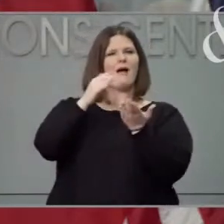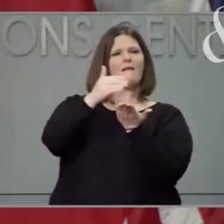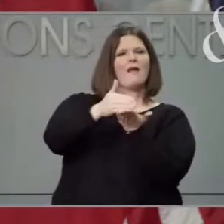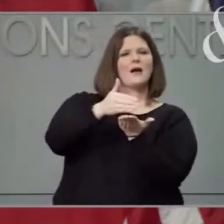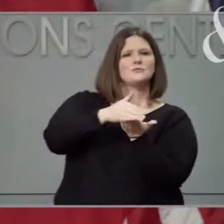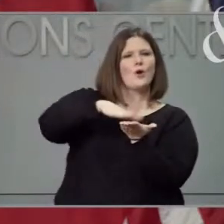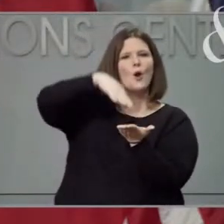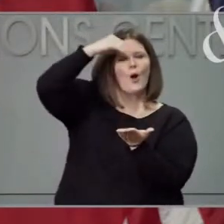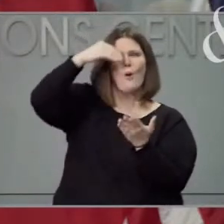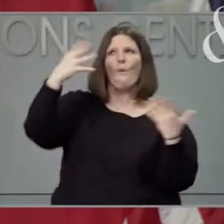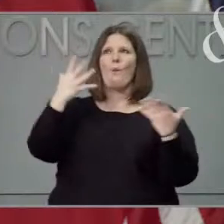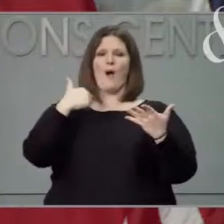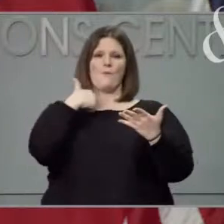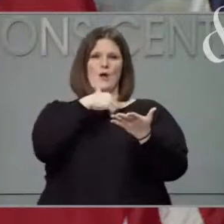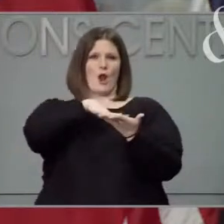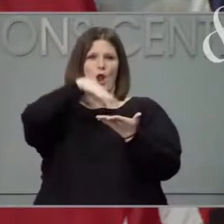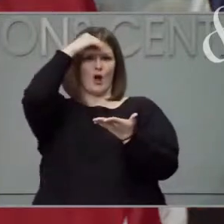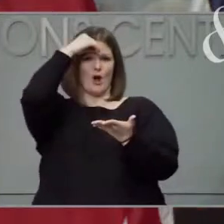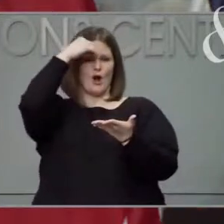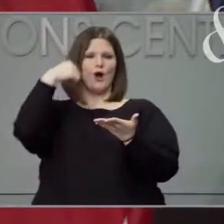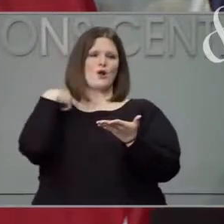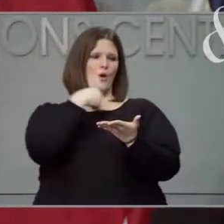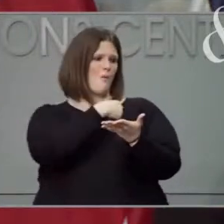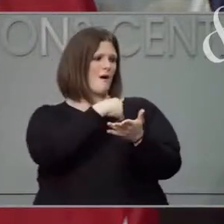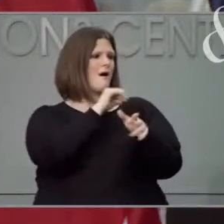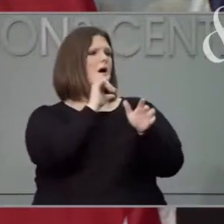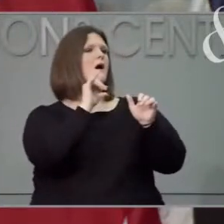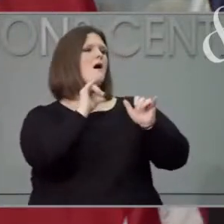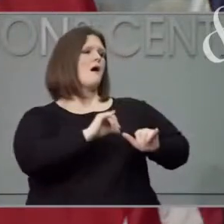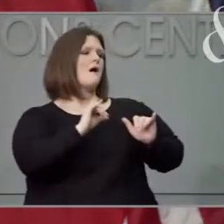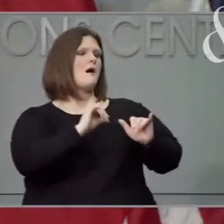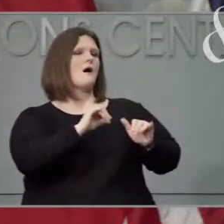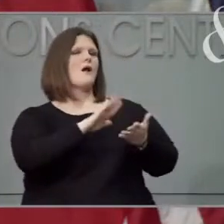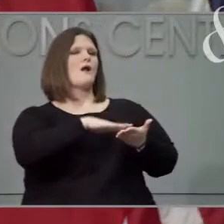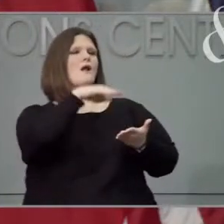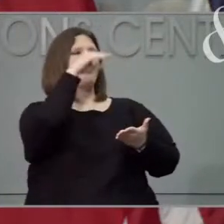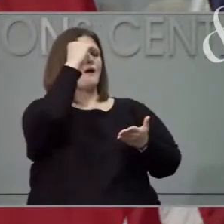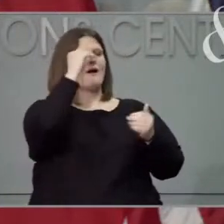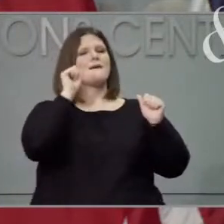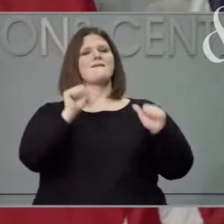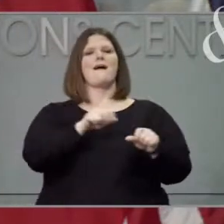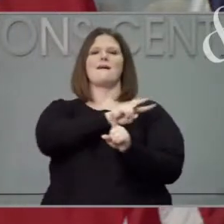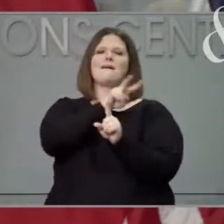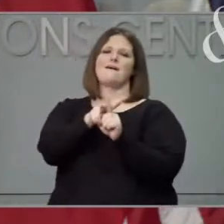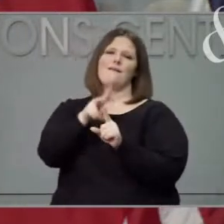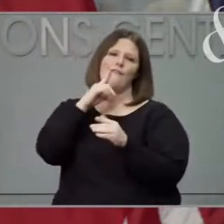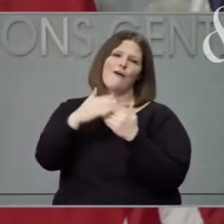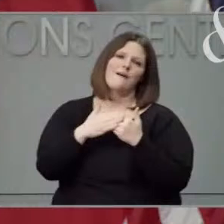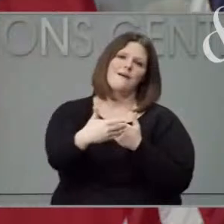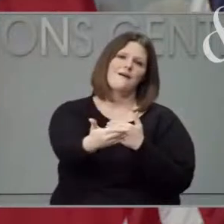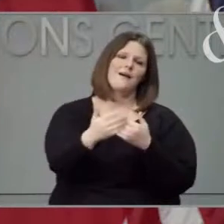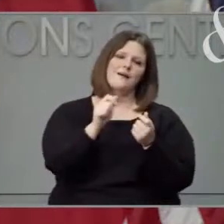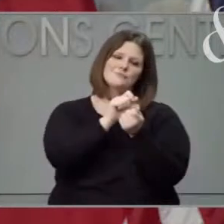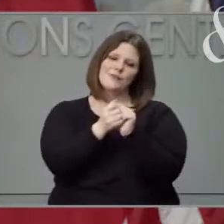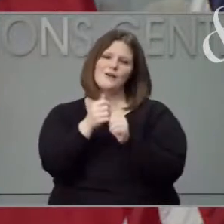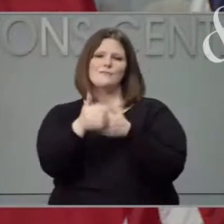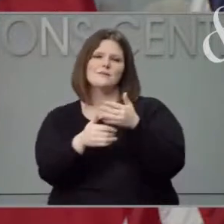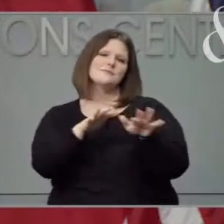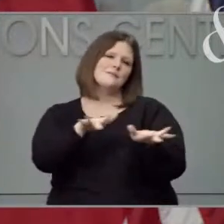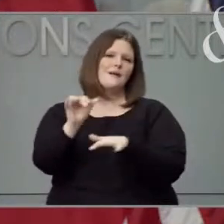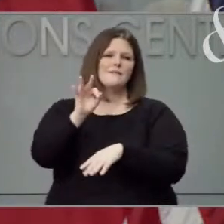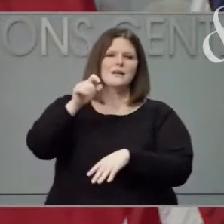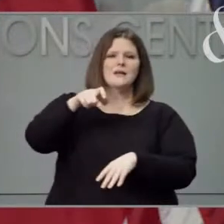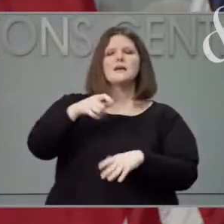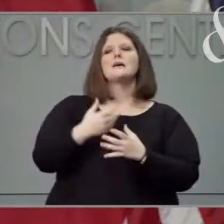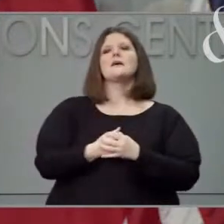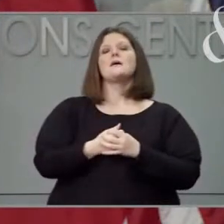have incorporated into how we conduct any election. And once we actually are complete on